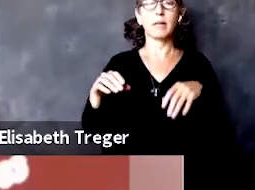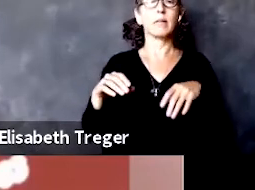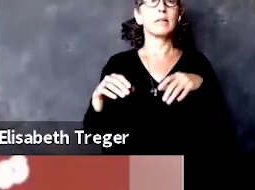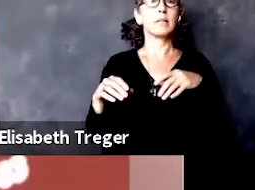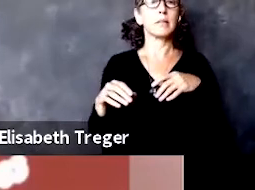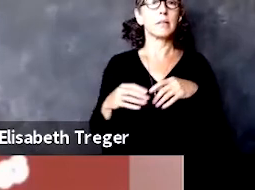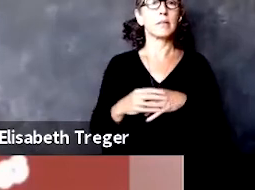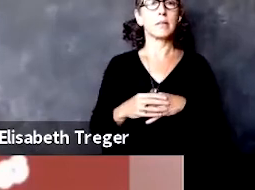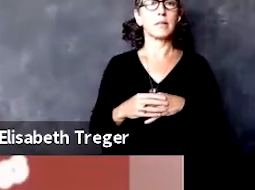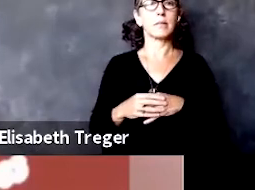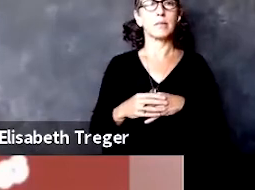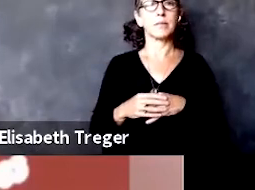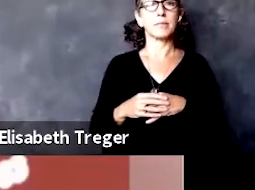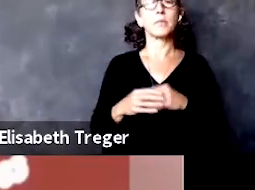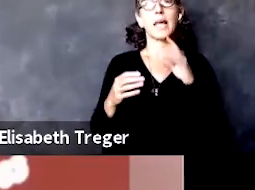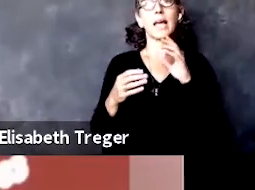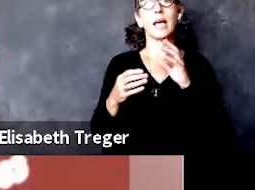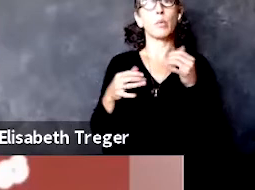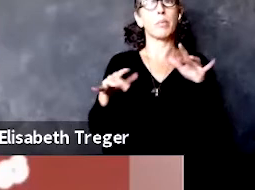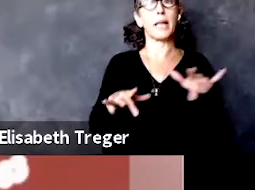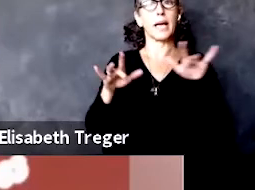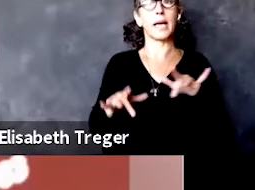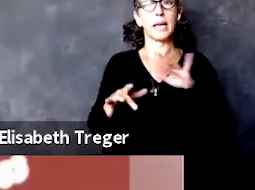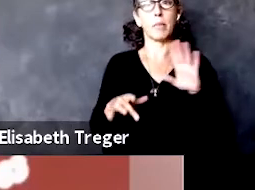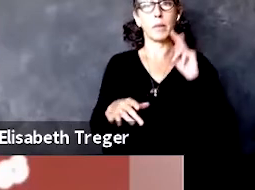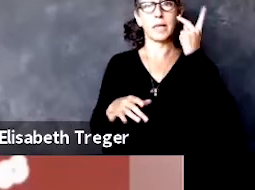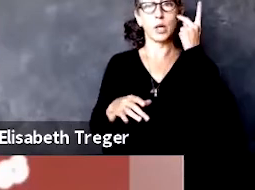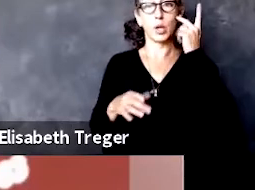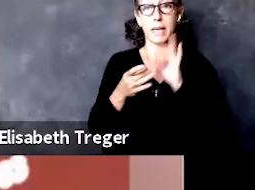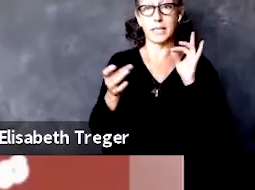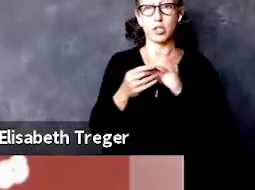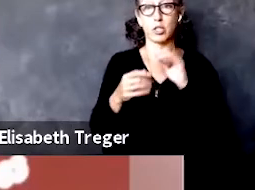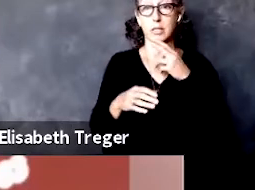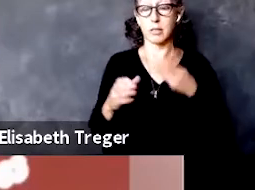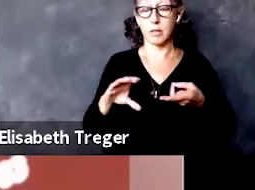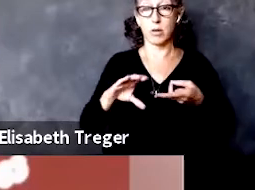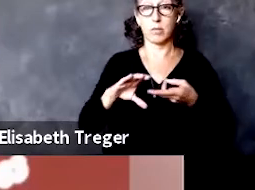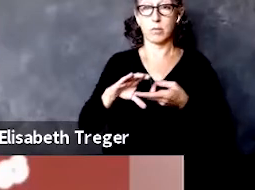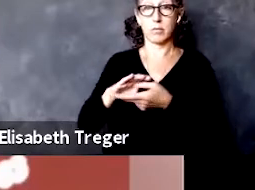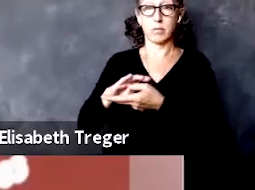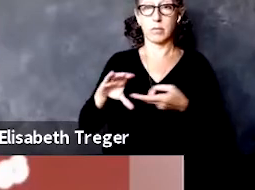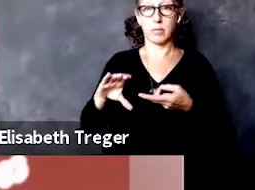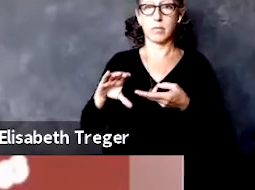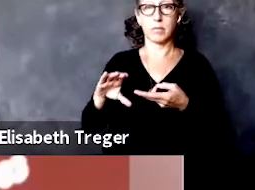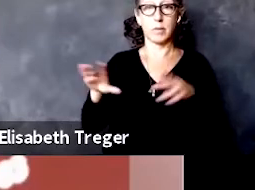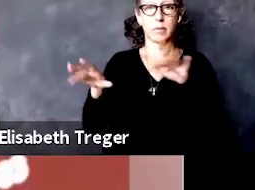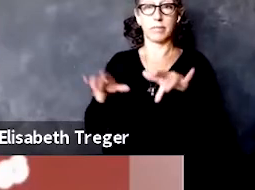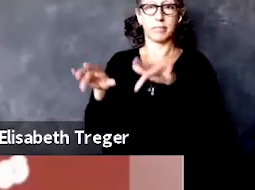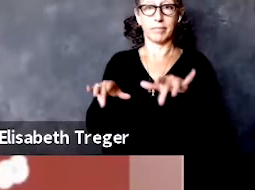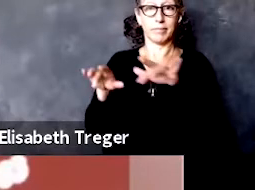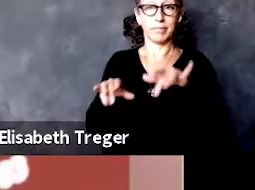the various political messages, we did not see any increased activation of the parts of the brain that are